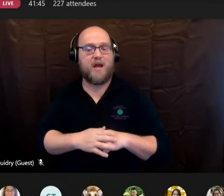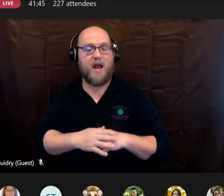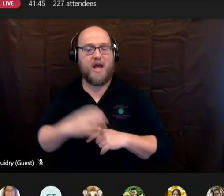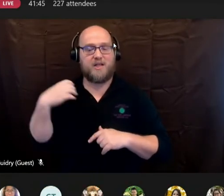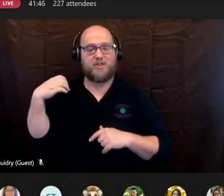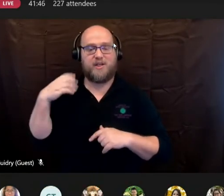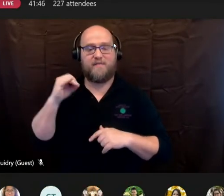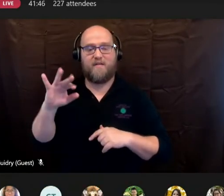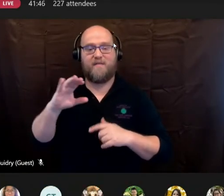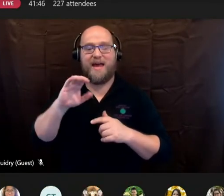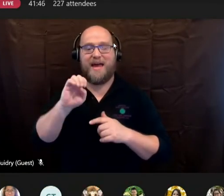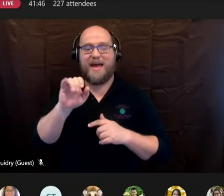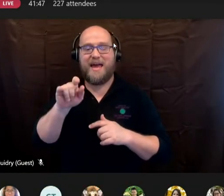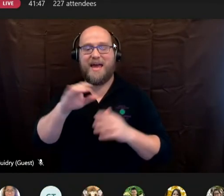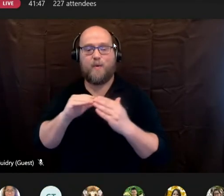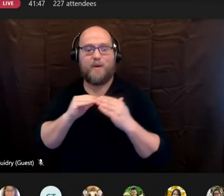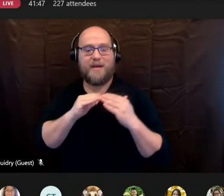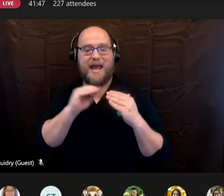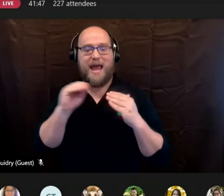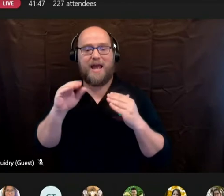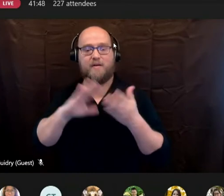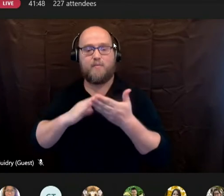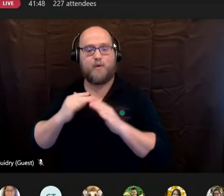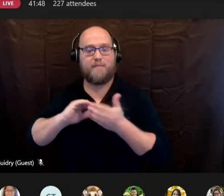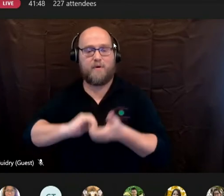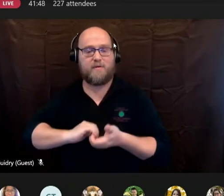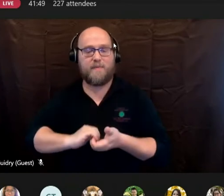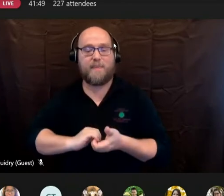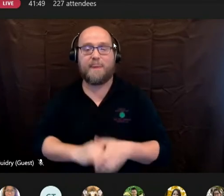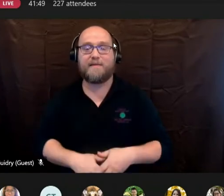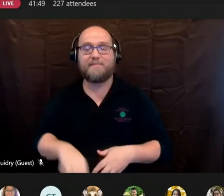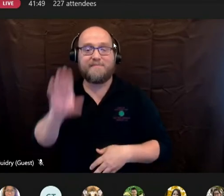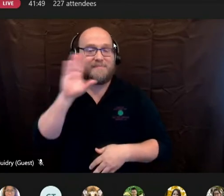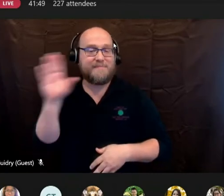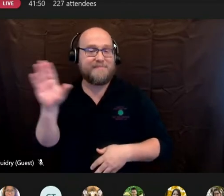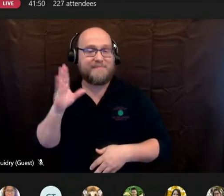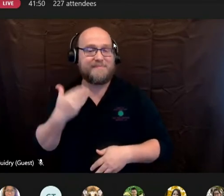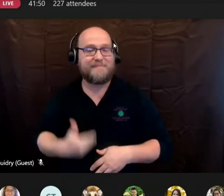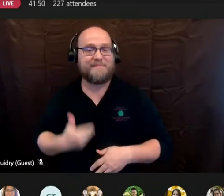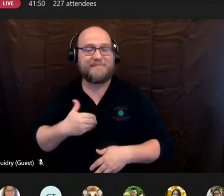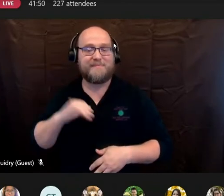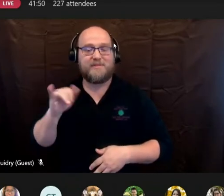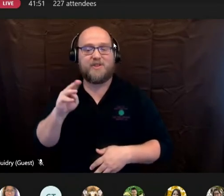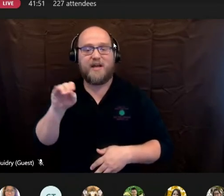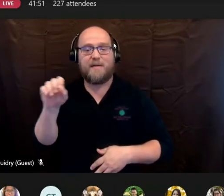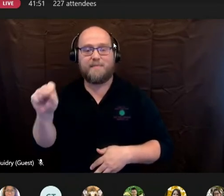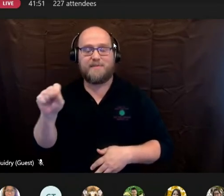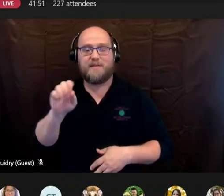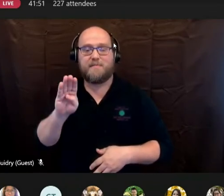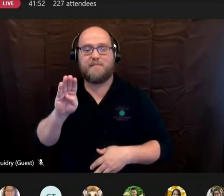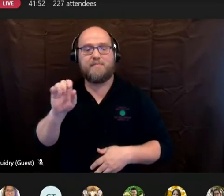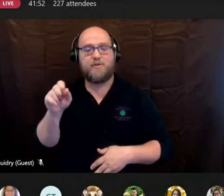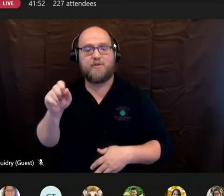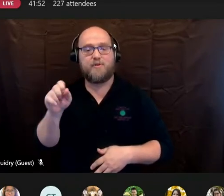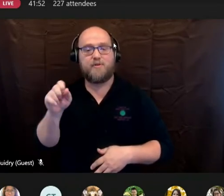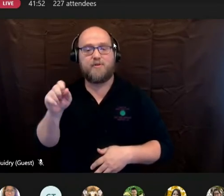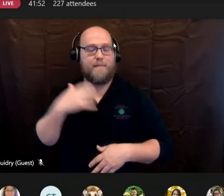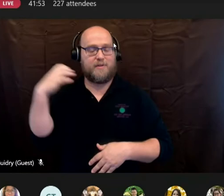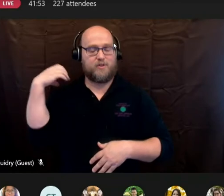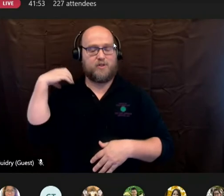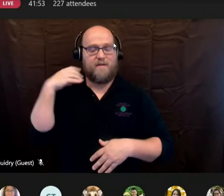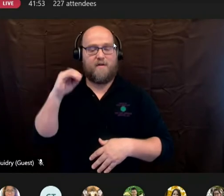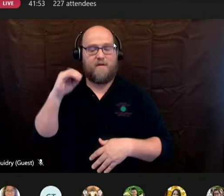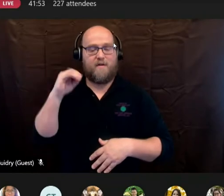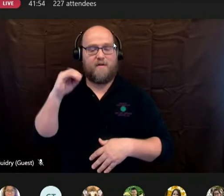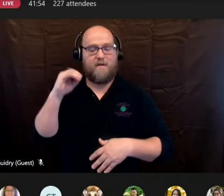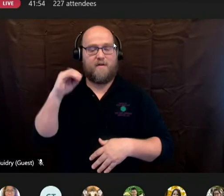Thank you, Dr. Scarlett. And yes, my name is James Bush, and I serve as the Chief of Equity, Partnerships, and Engagement. As a division